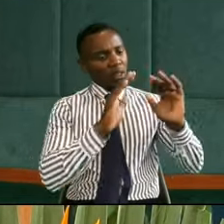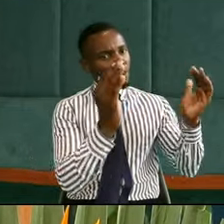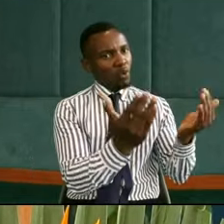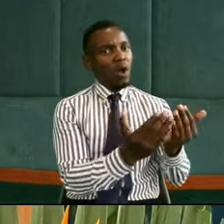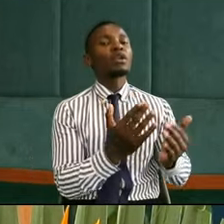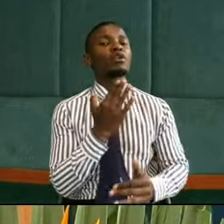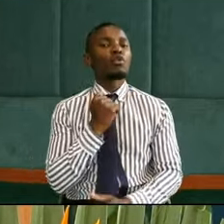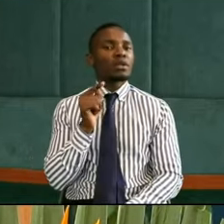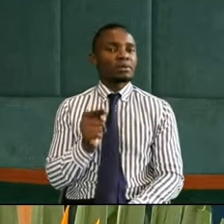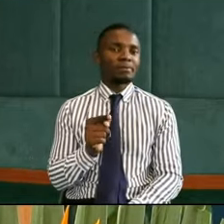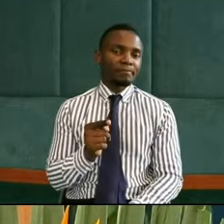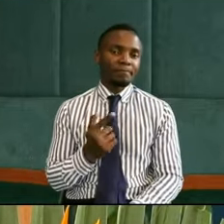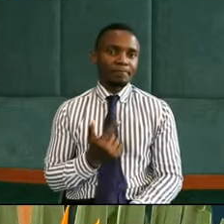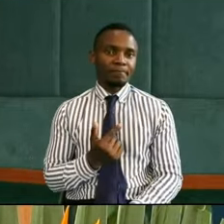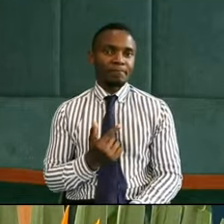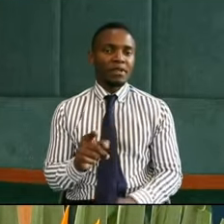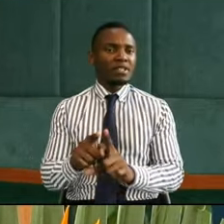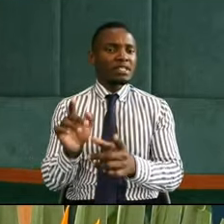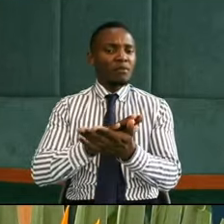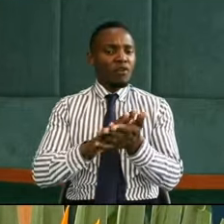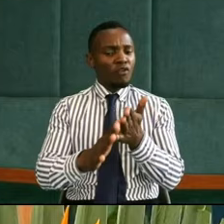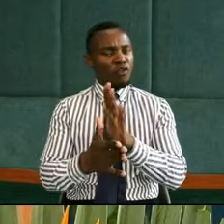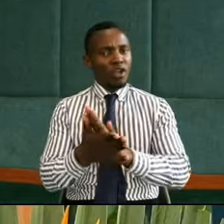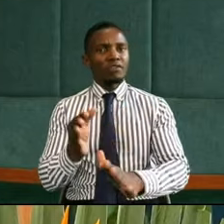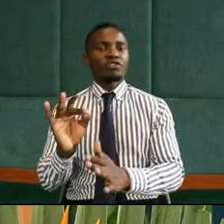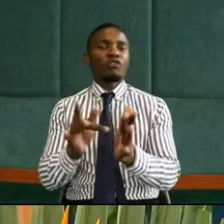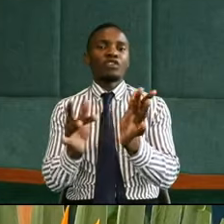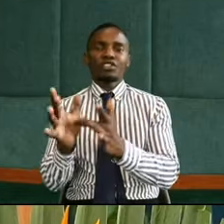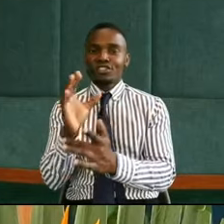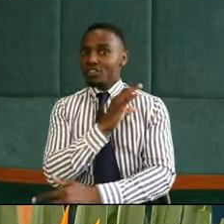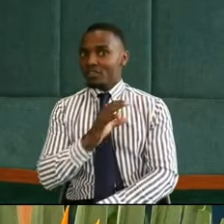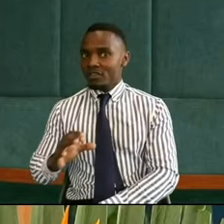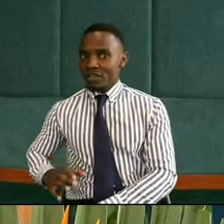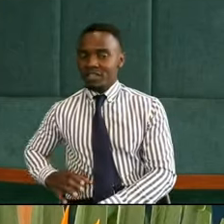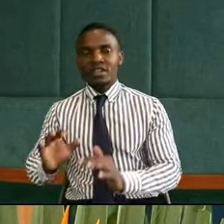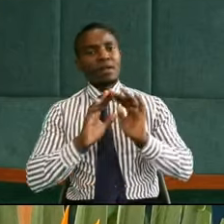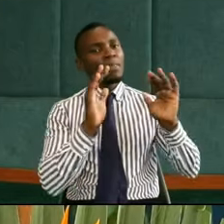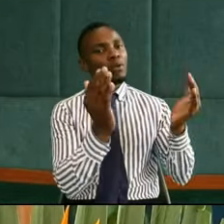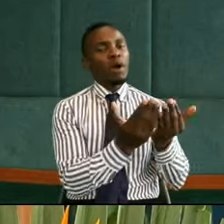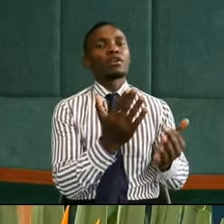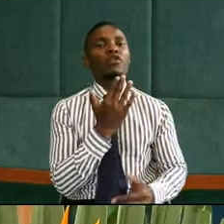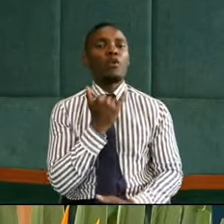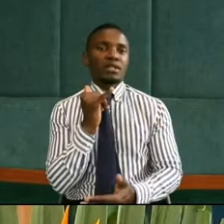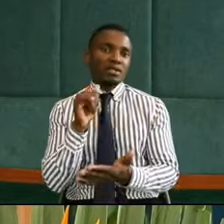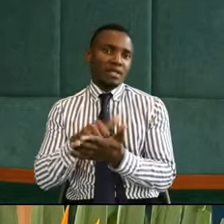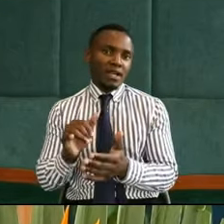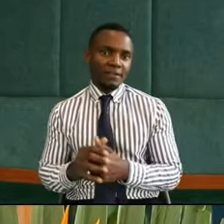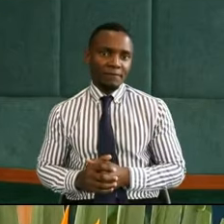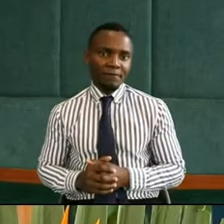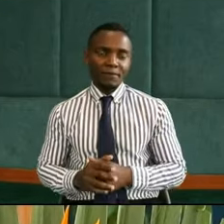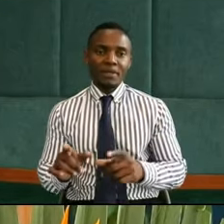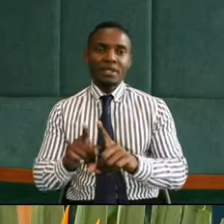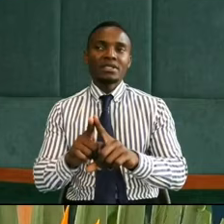for. The forgiveness of Jesus Christ the world is desiring for. The kindness